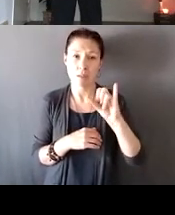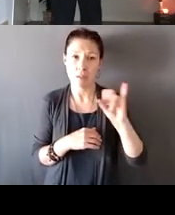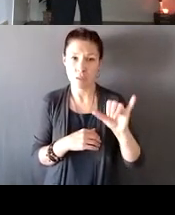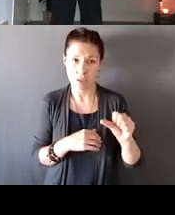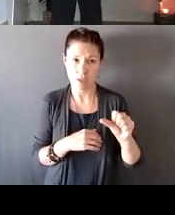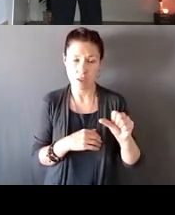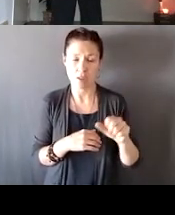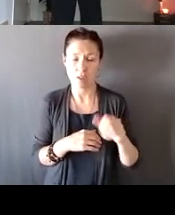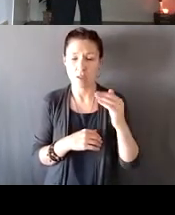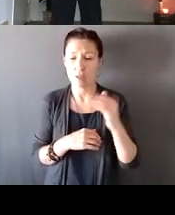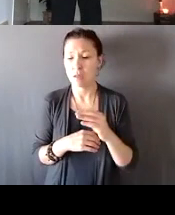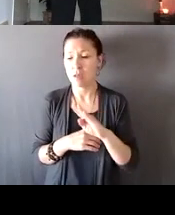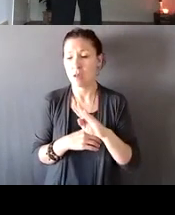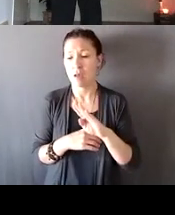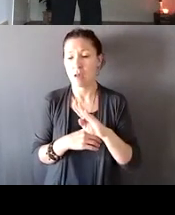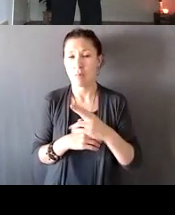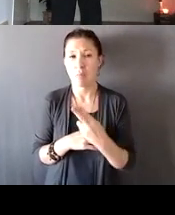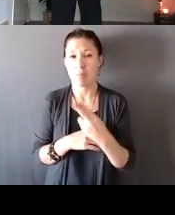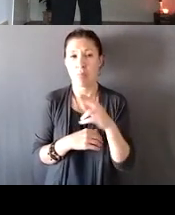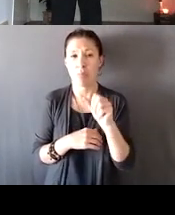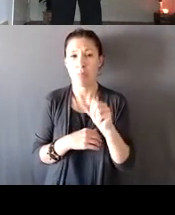Maha Vaisajay